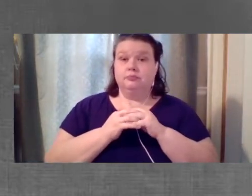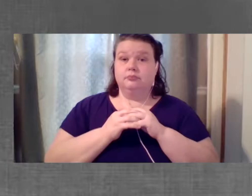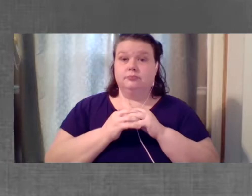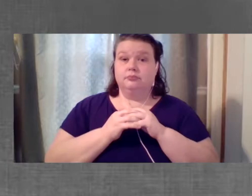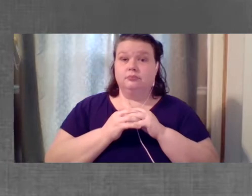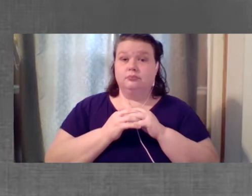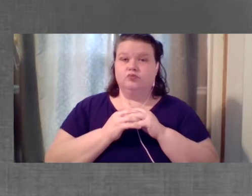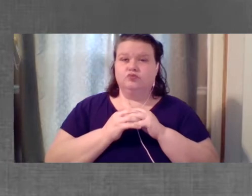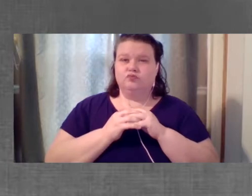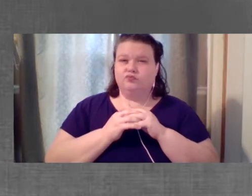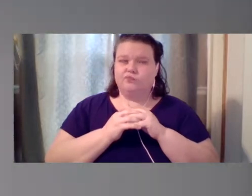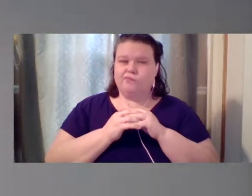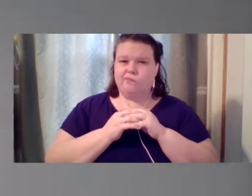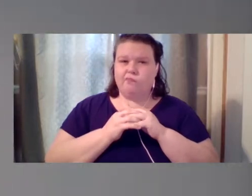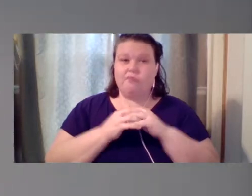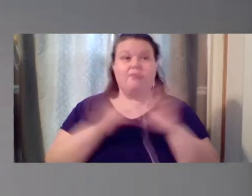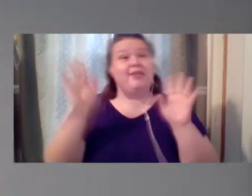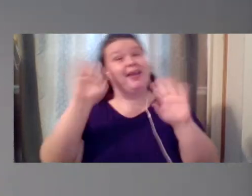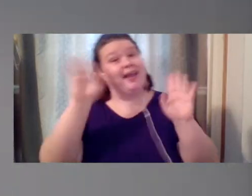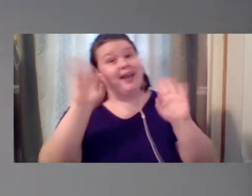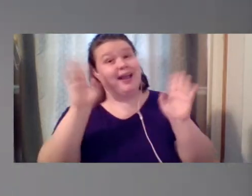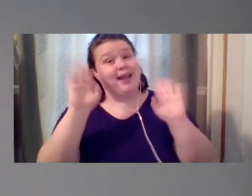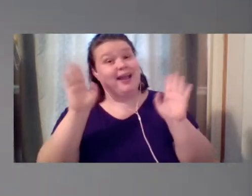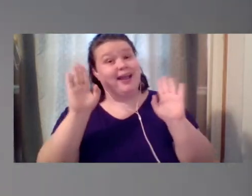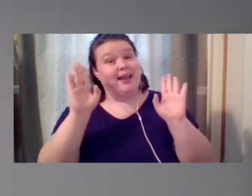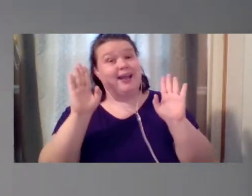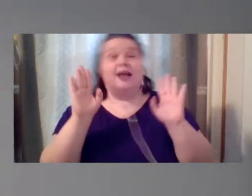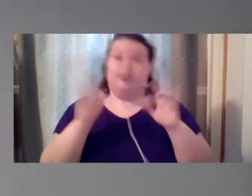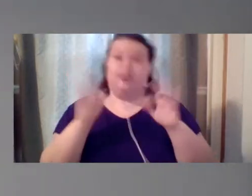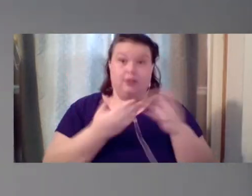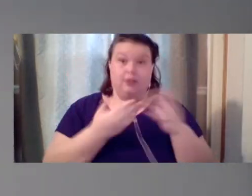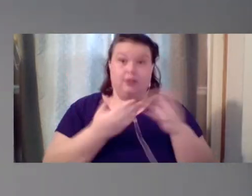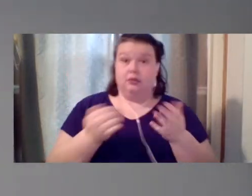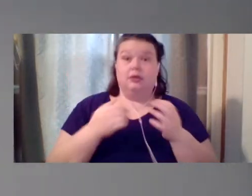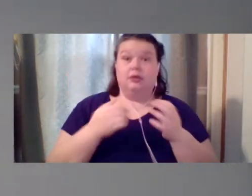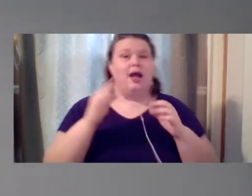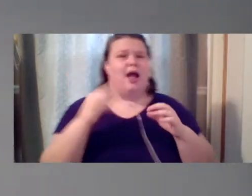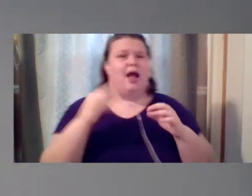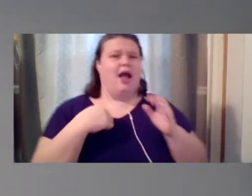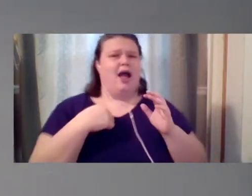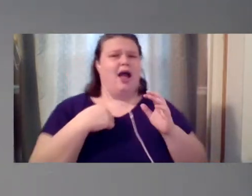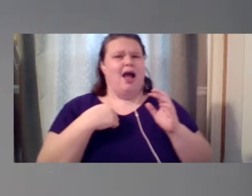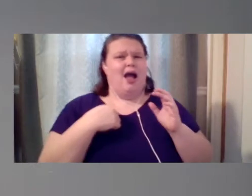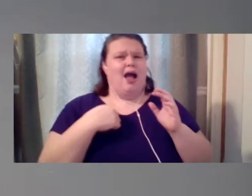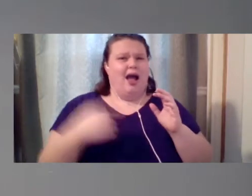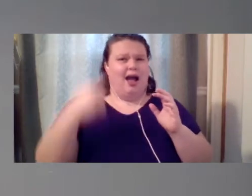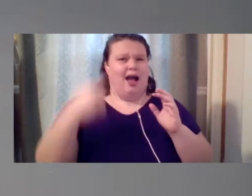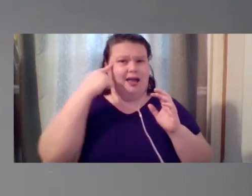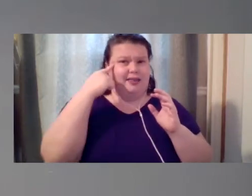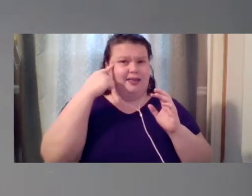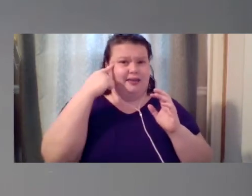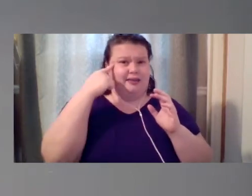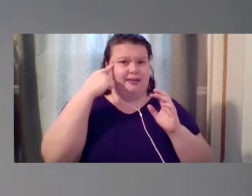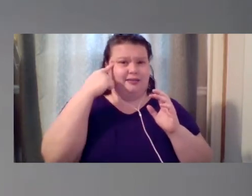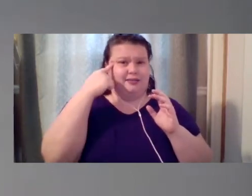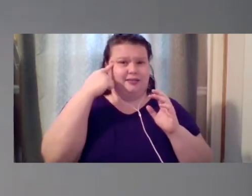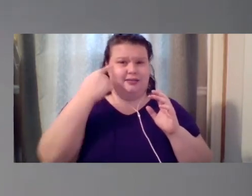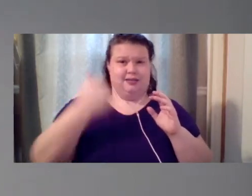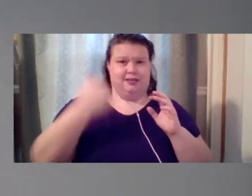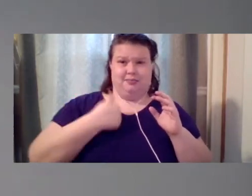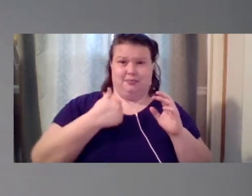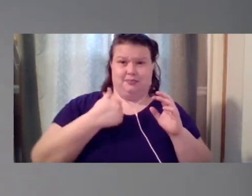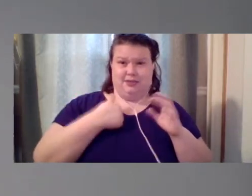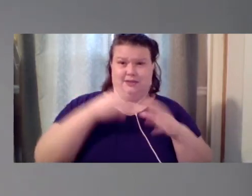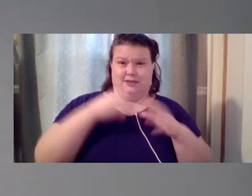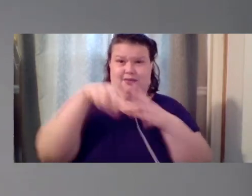I am looking. would. Um, I think, I think as an Alta Vista, uh, Vista member, I think